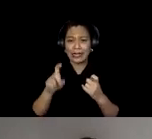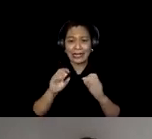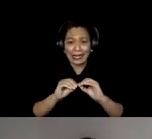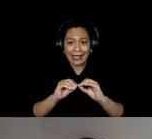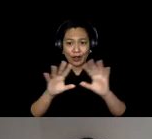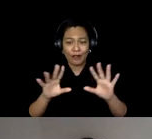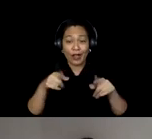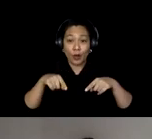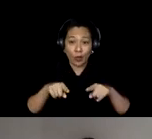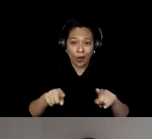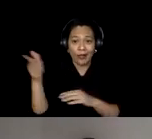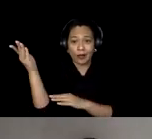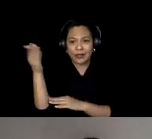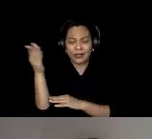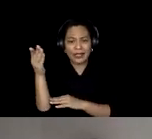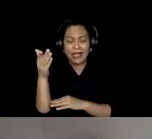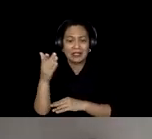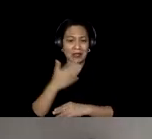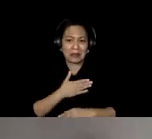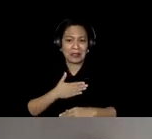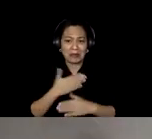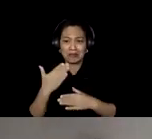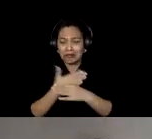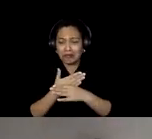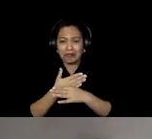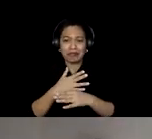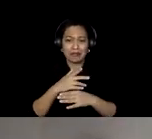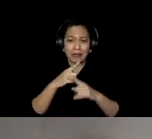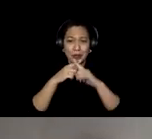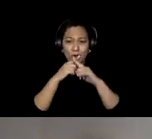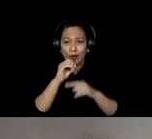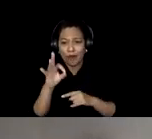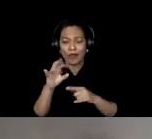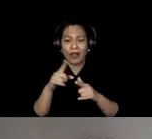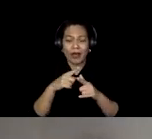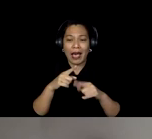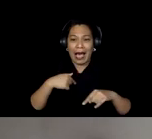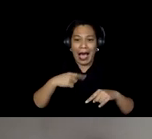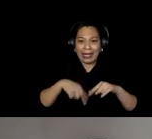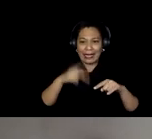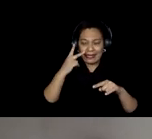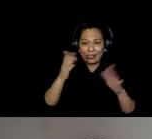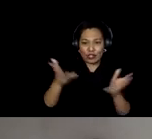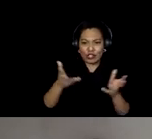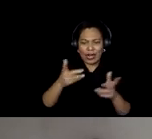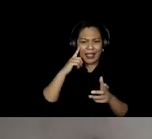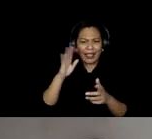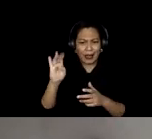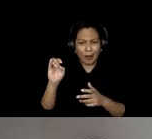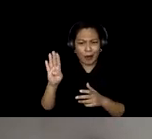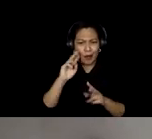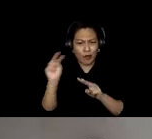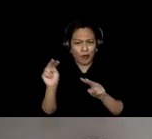while I'm speaking, please feel free to unmute yourself and speak up. I actually can't see the chat. So I think Barb will watch it, but